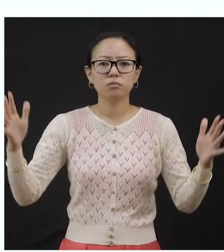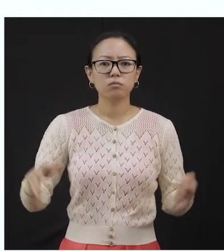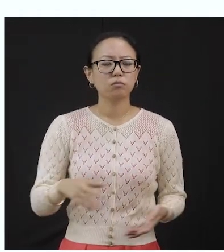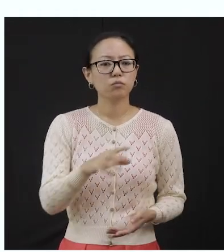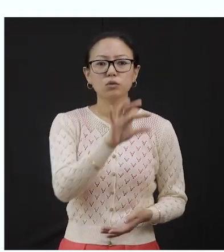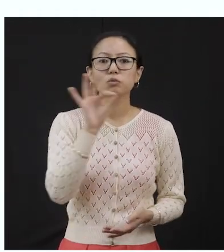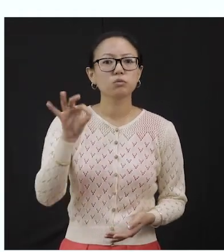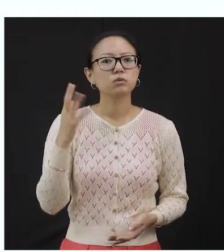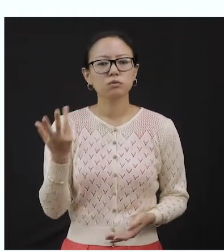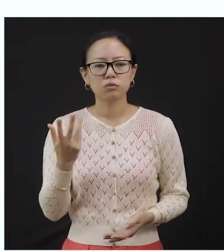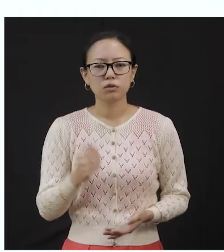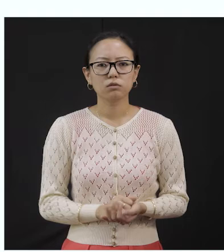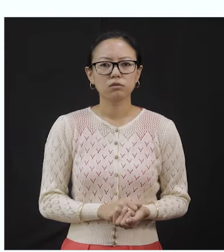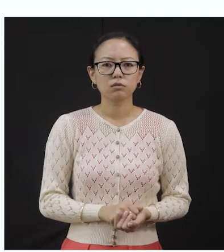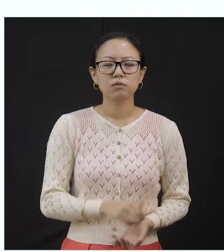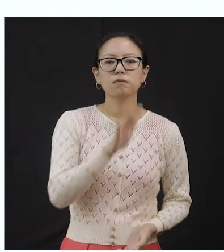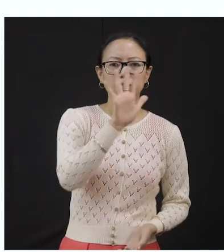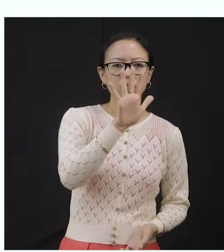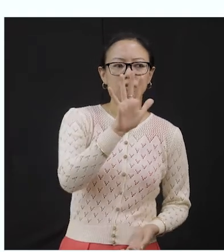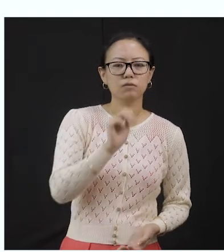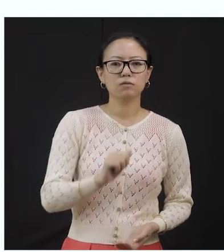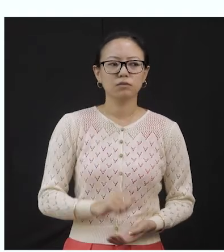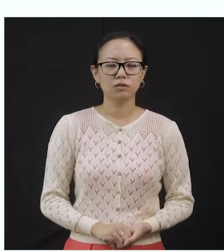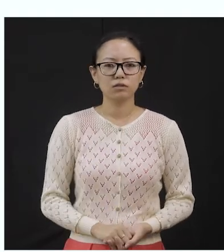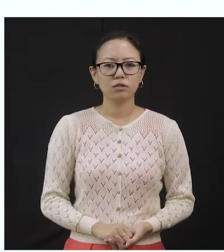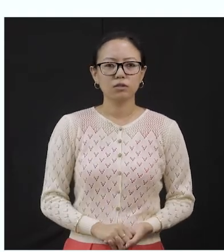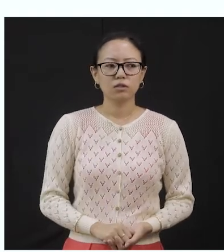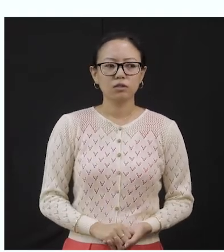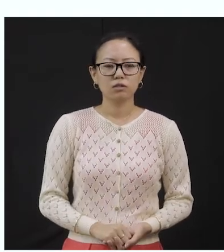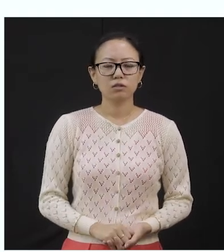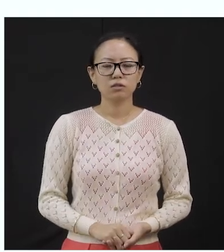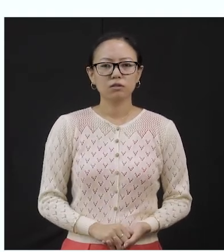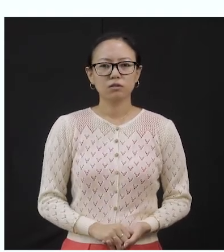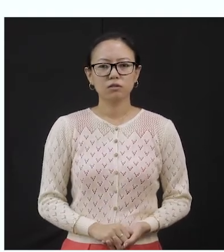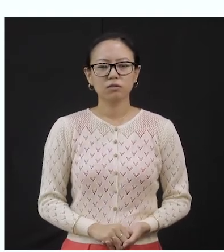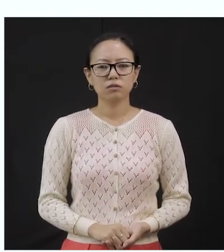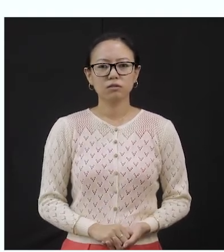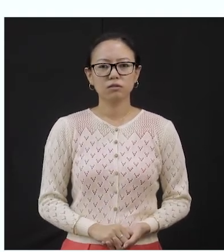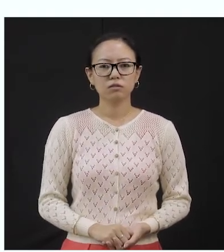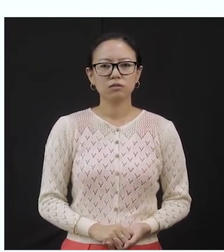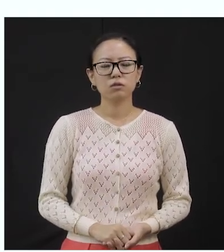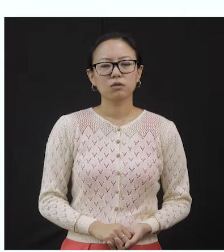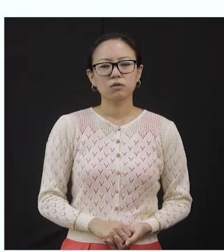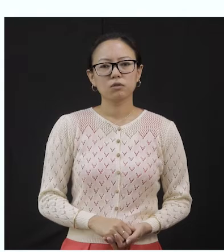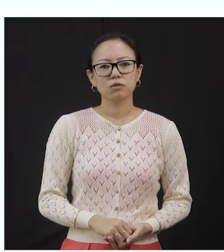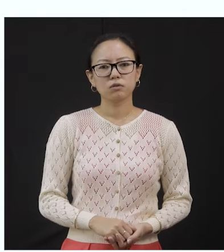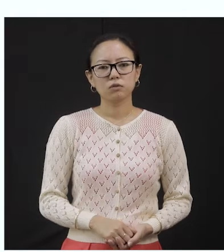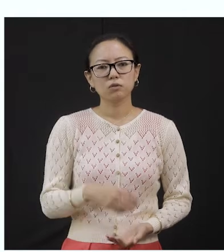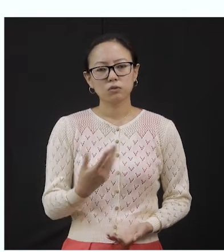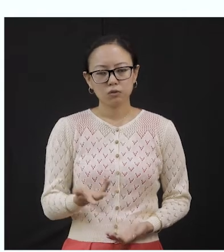Yes, 5 is greater number, right? Yes. Then we want to subtract 3